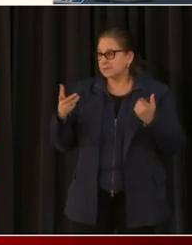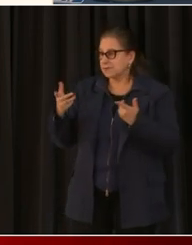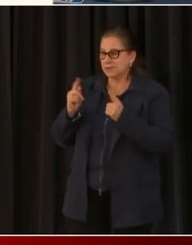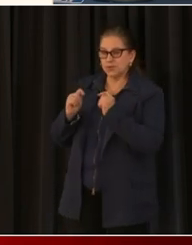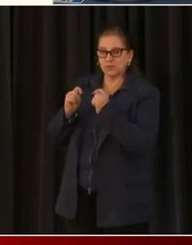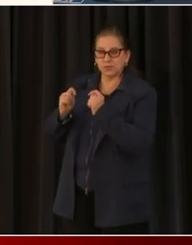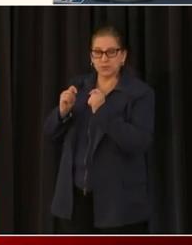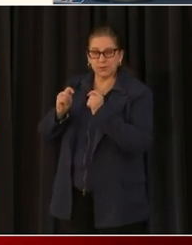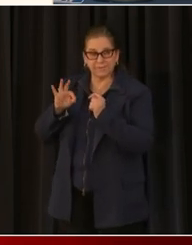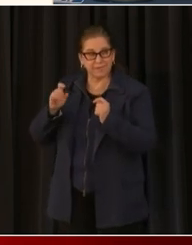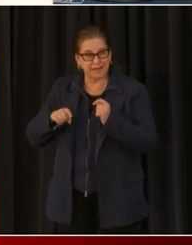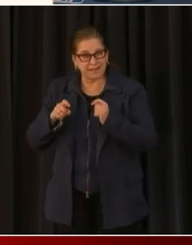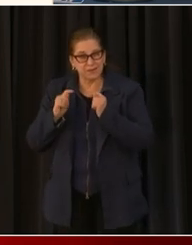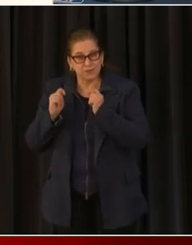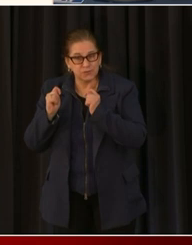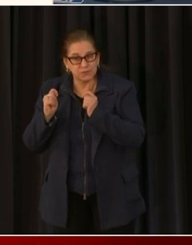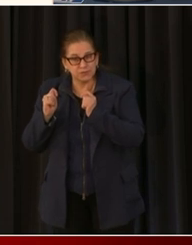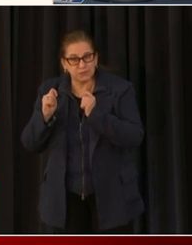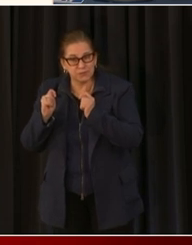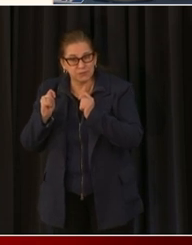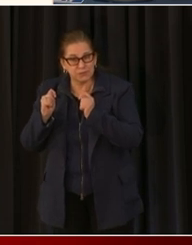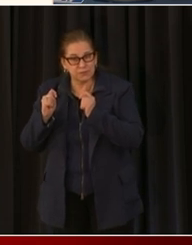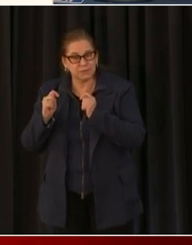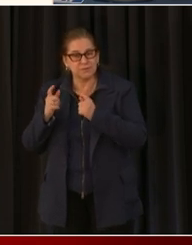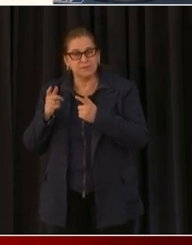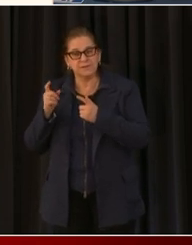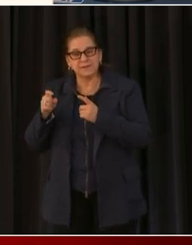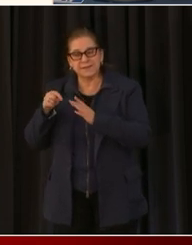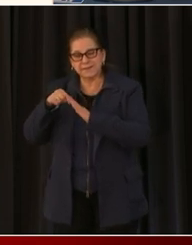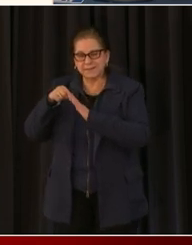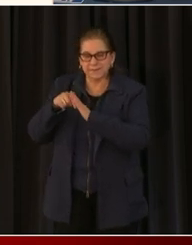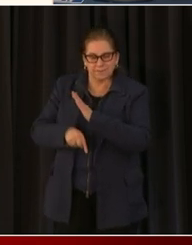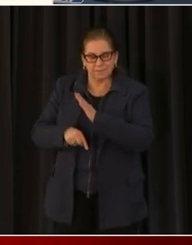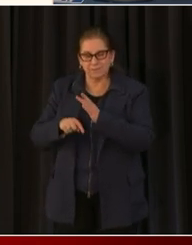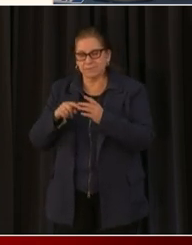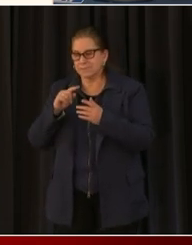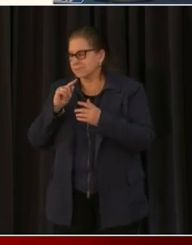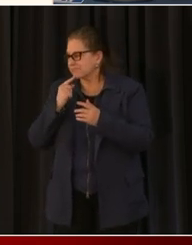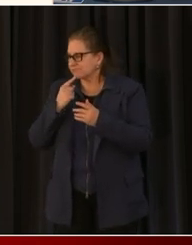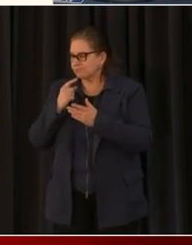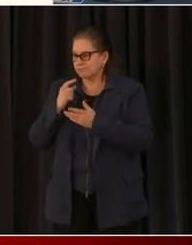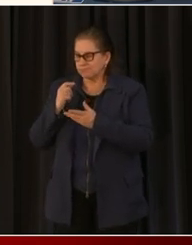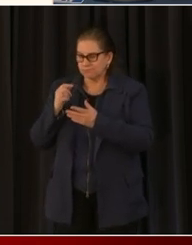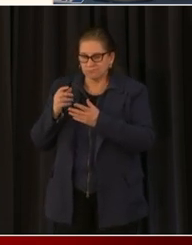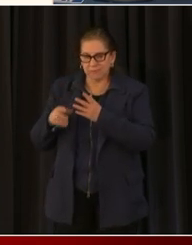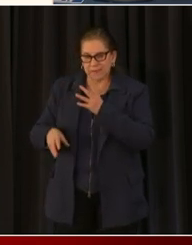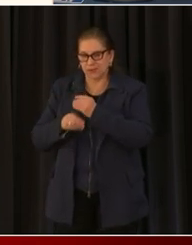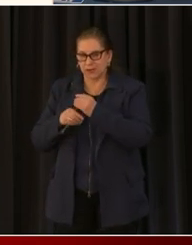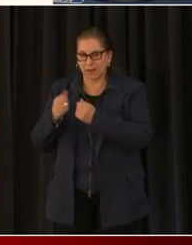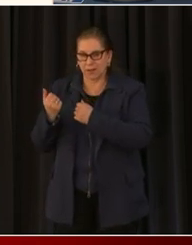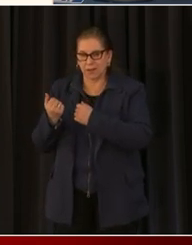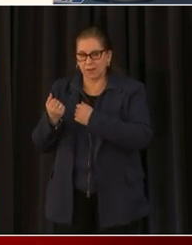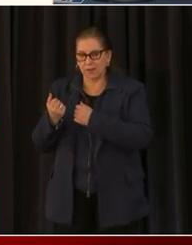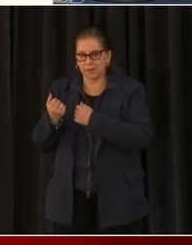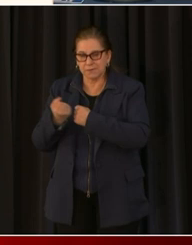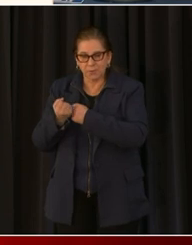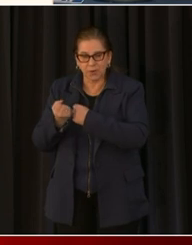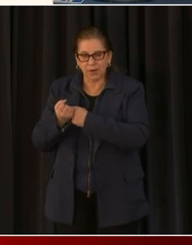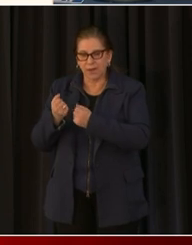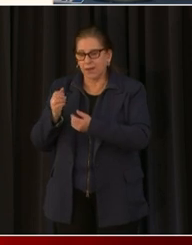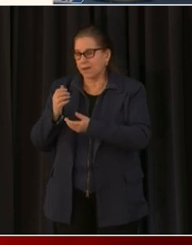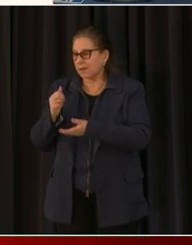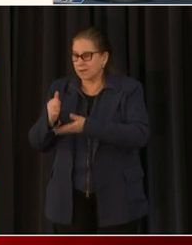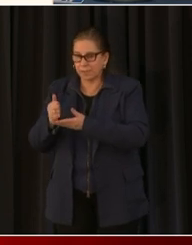school, approximately 10% of our student population. This will be 1-to-1 or 1-to-3 tutoring that would